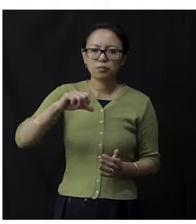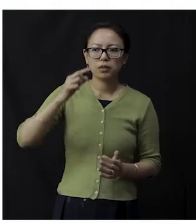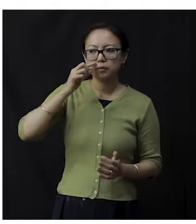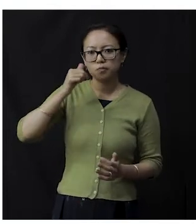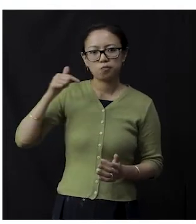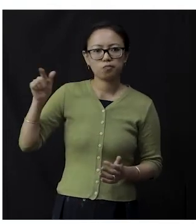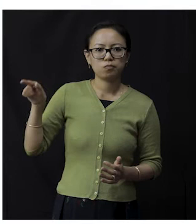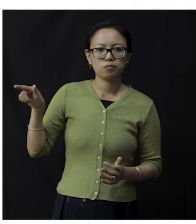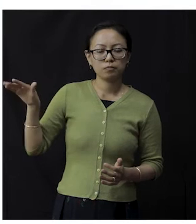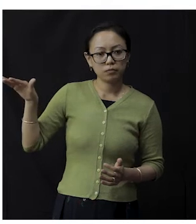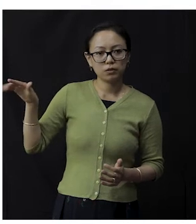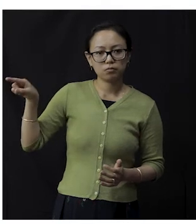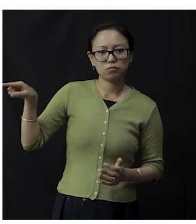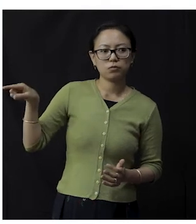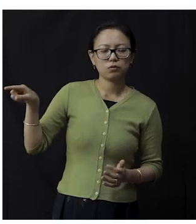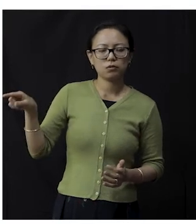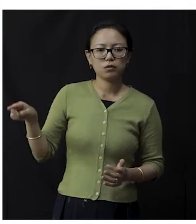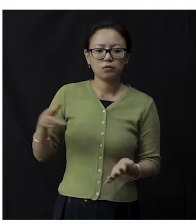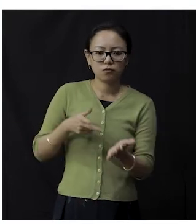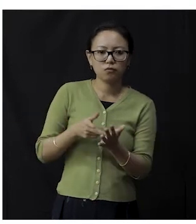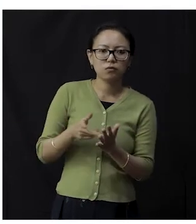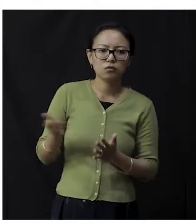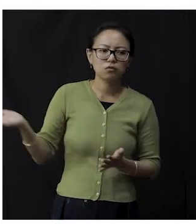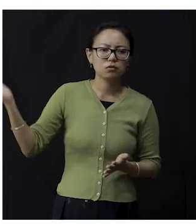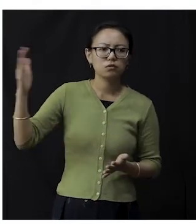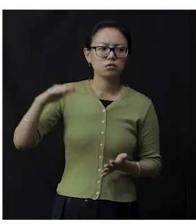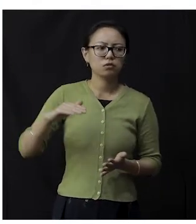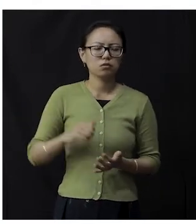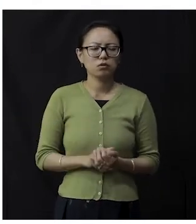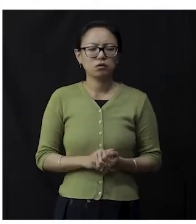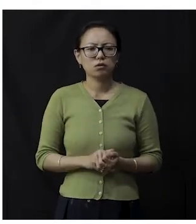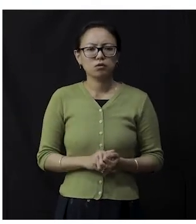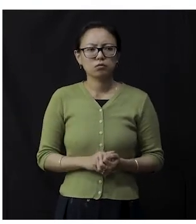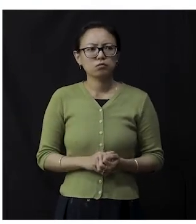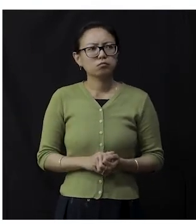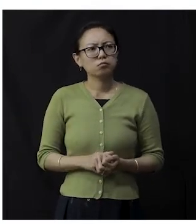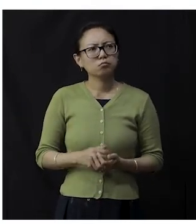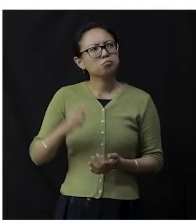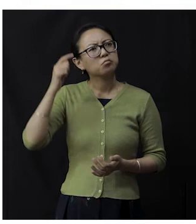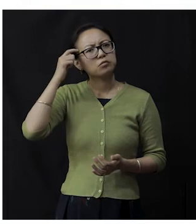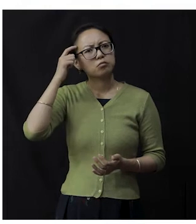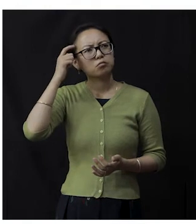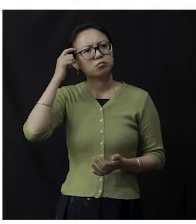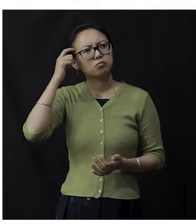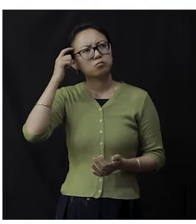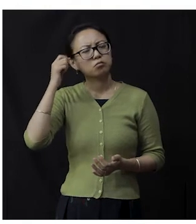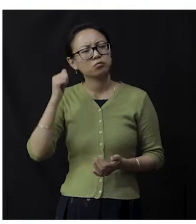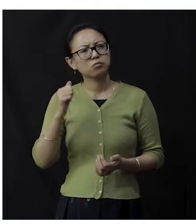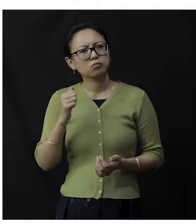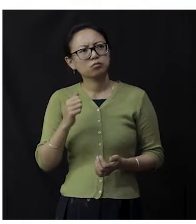comes back to the village. Dear me, said the man, scratching his head. Maybe I don't come from the village after